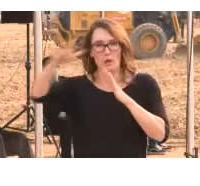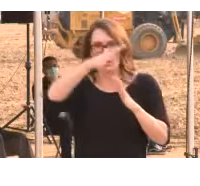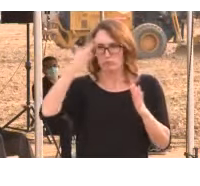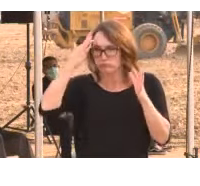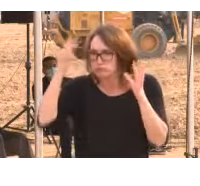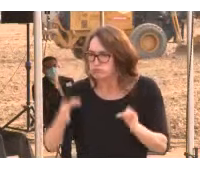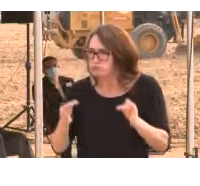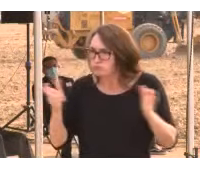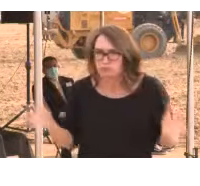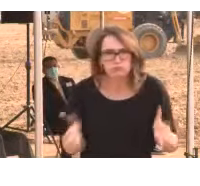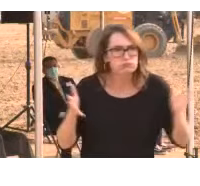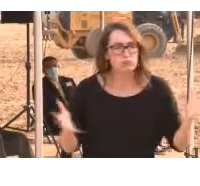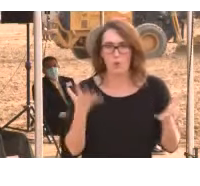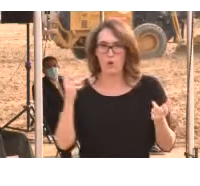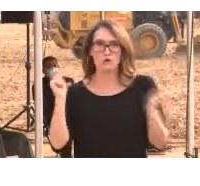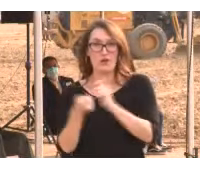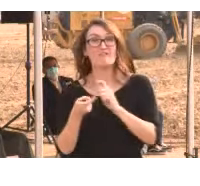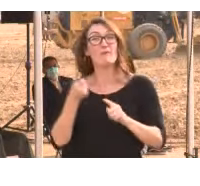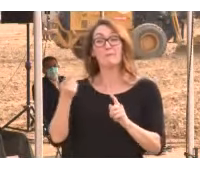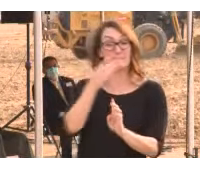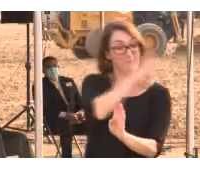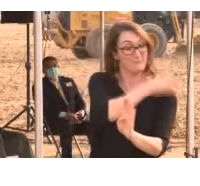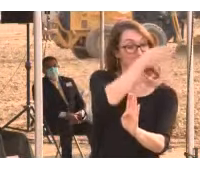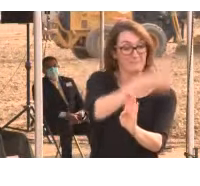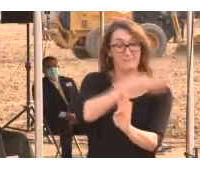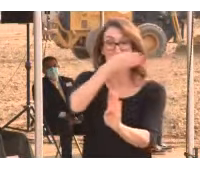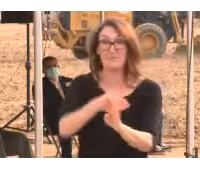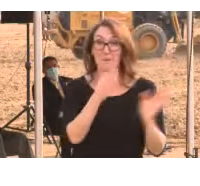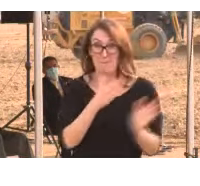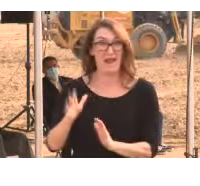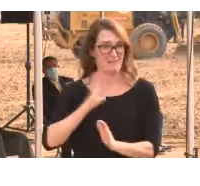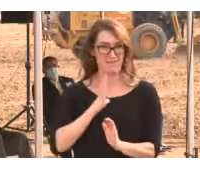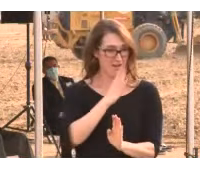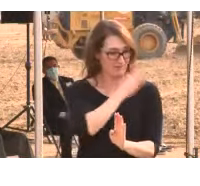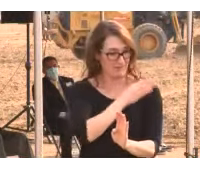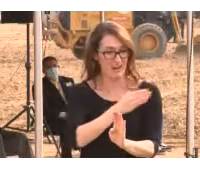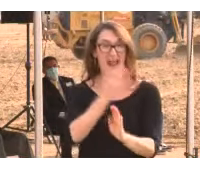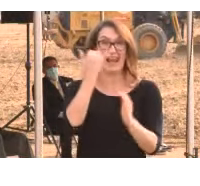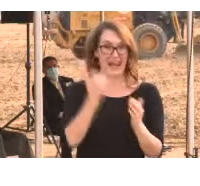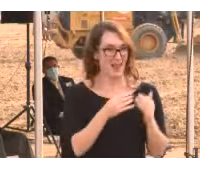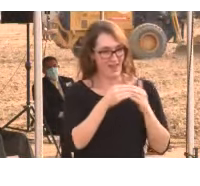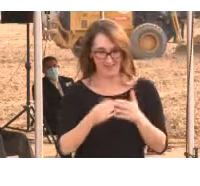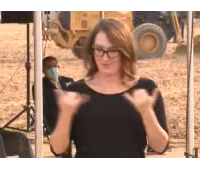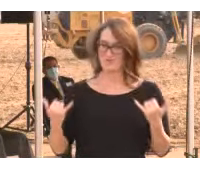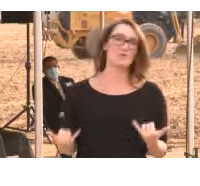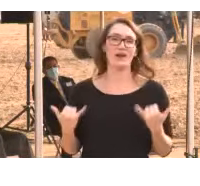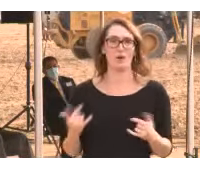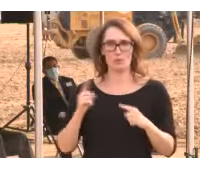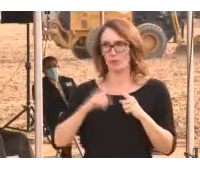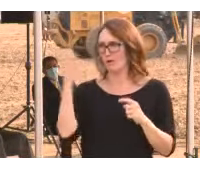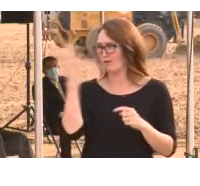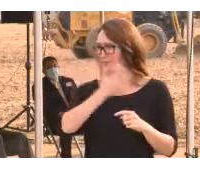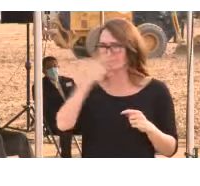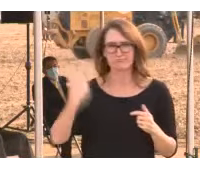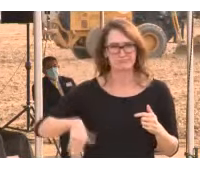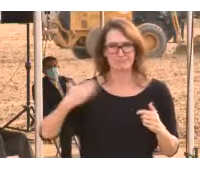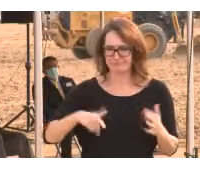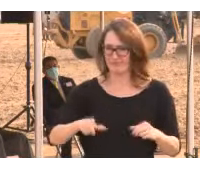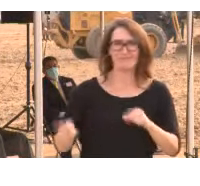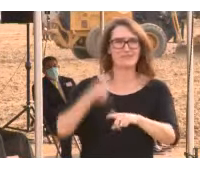fueled incremental change in previous planning efforts, which have ultimately led us here to a monumentous